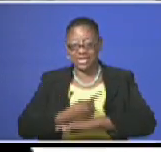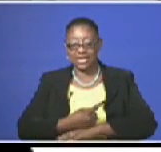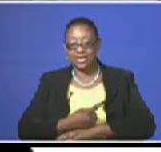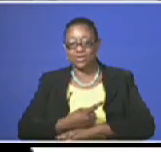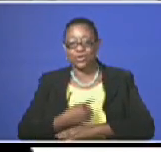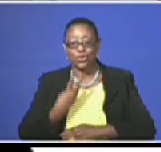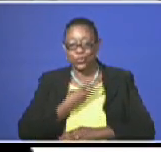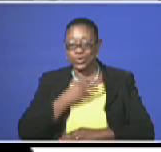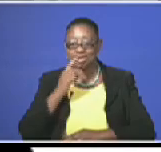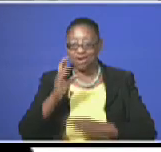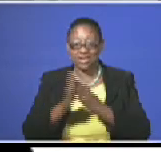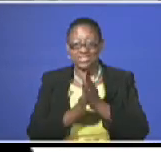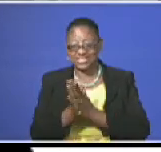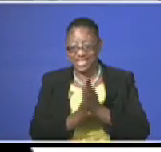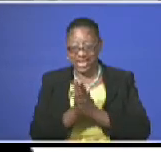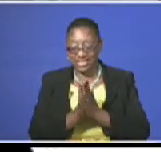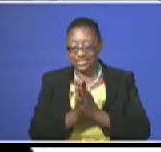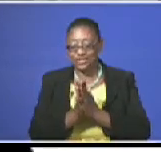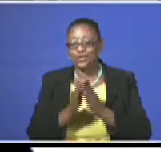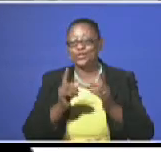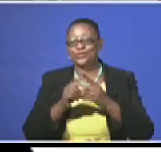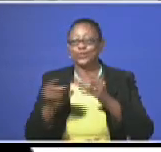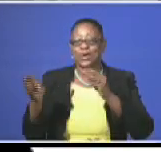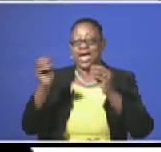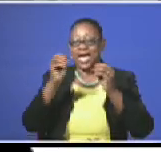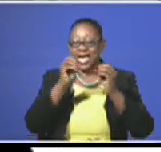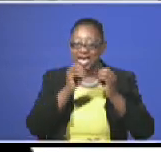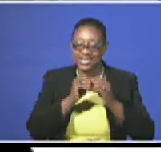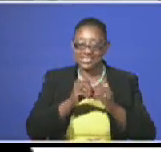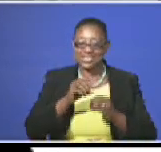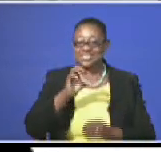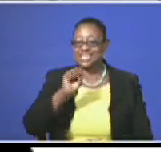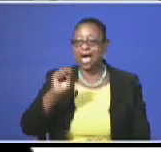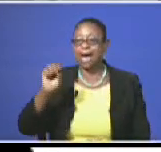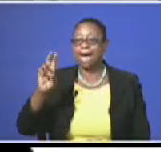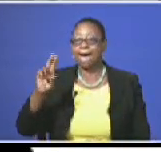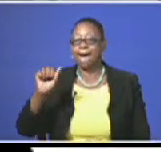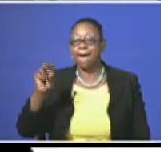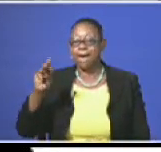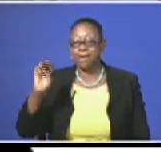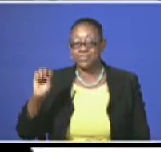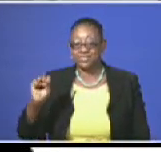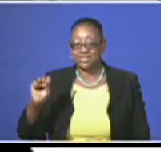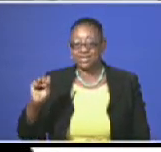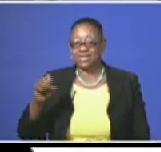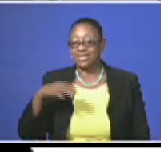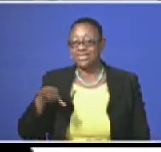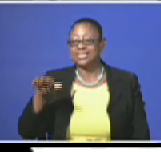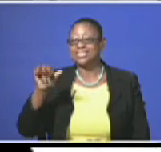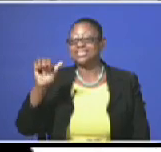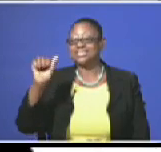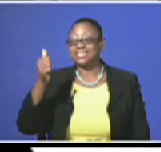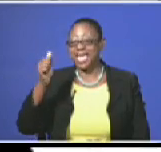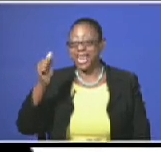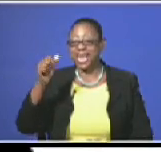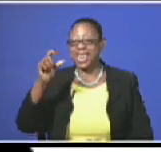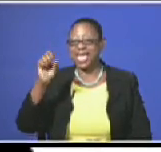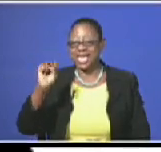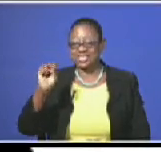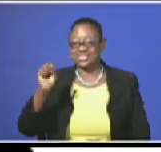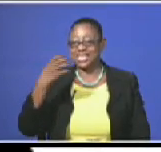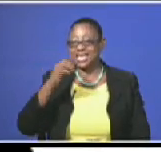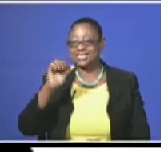are excited to add the Samsung 10S and 10S Plus to our lineup.